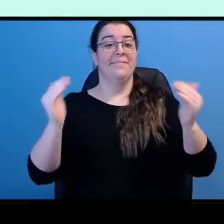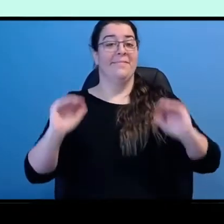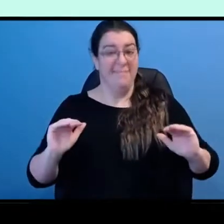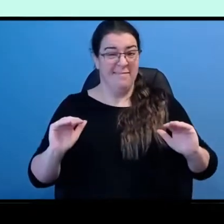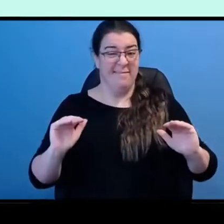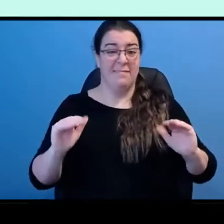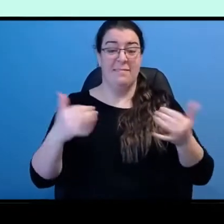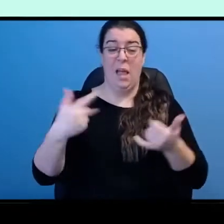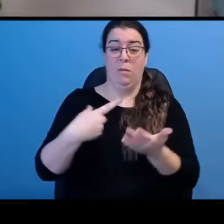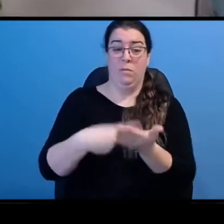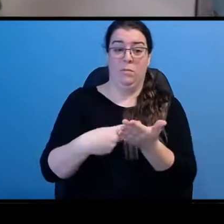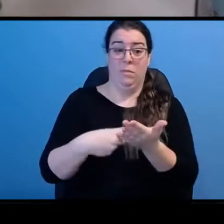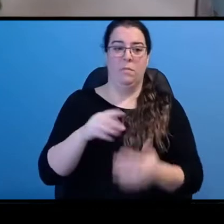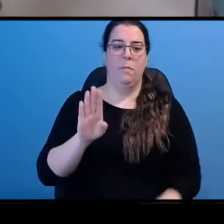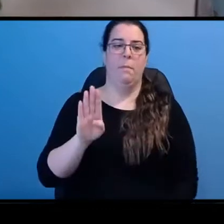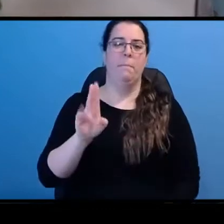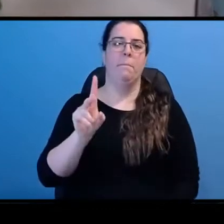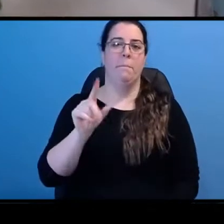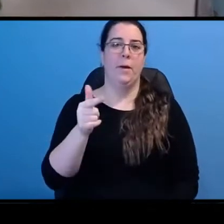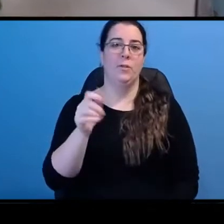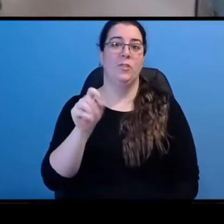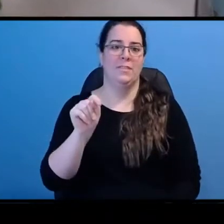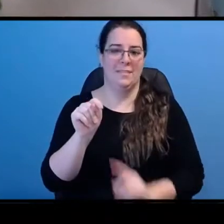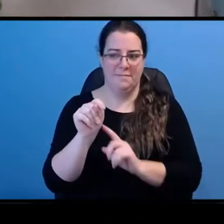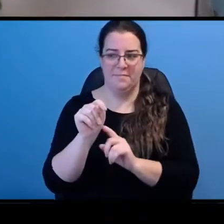before we start talking about budgets